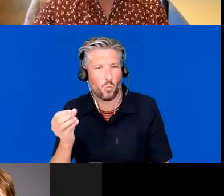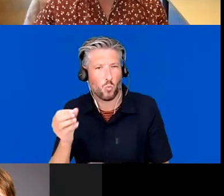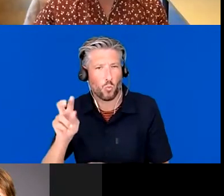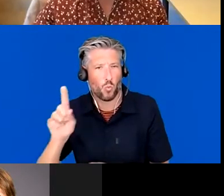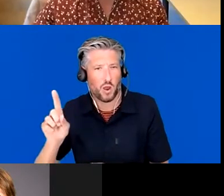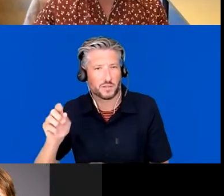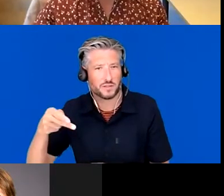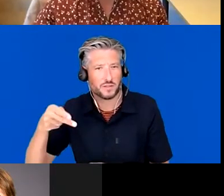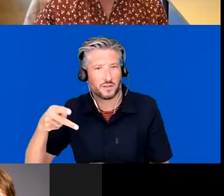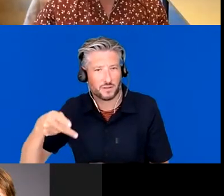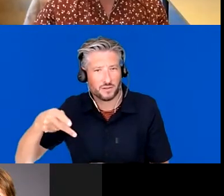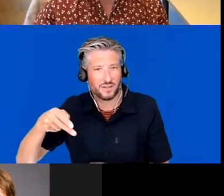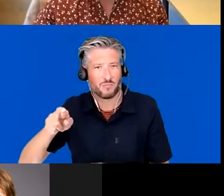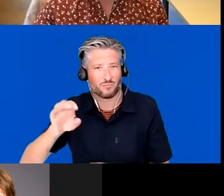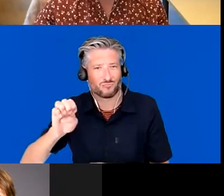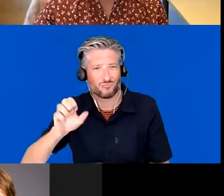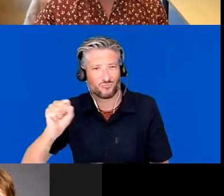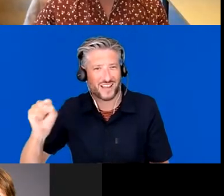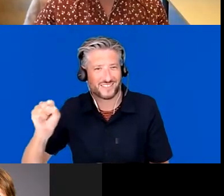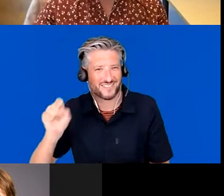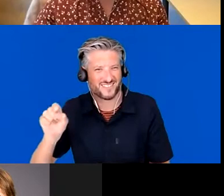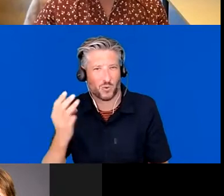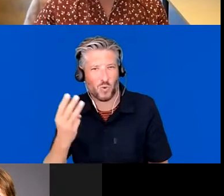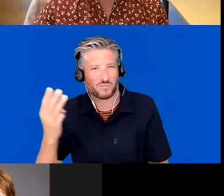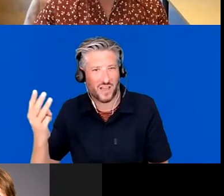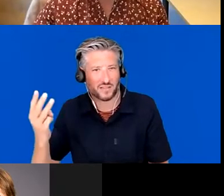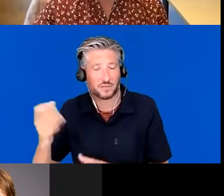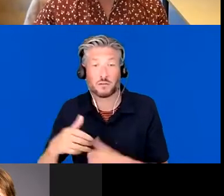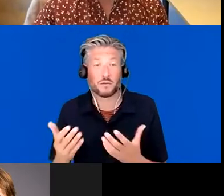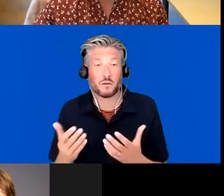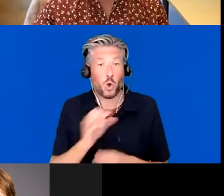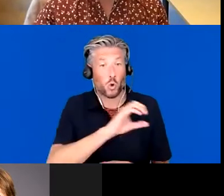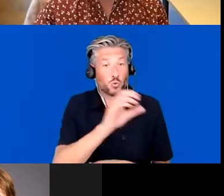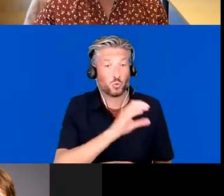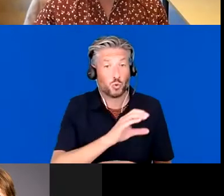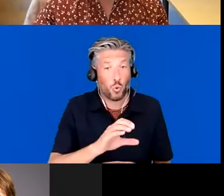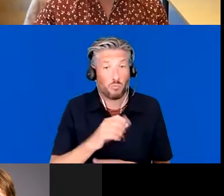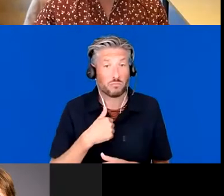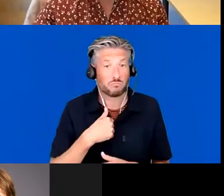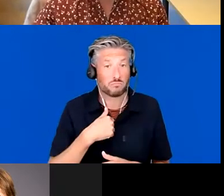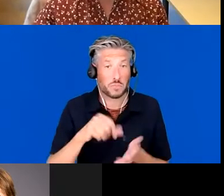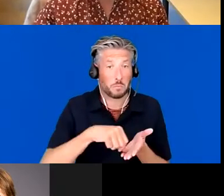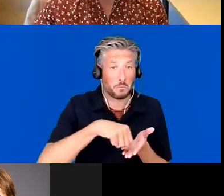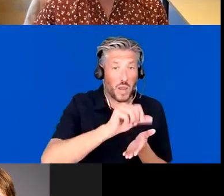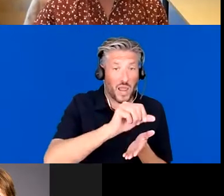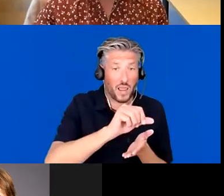All you need is to be able to cover the costs of the extra Zoom licenses and the extra storage for WordPress.